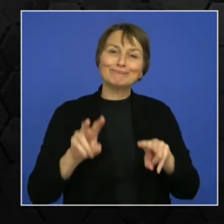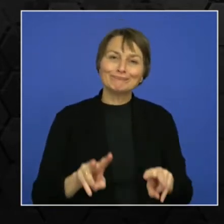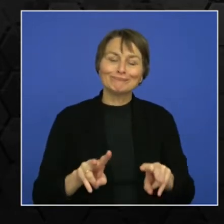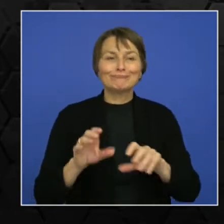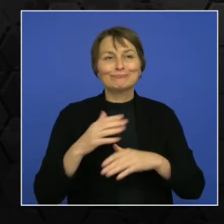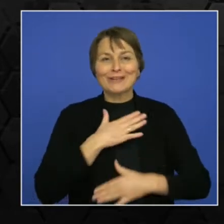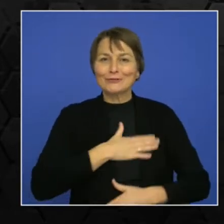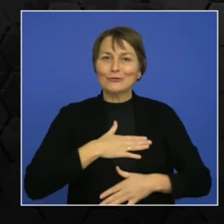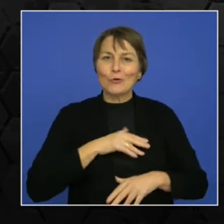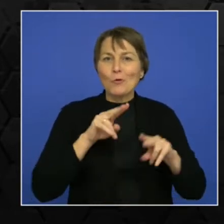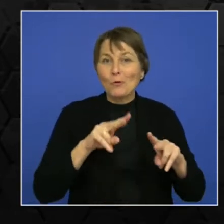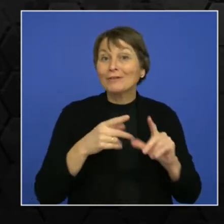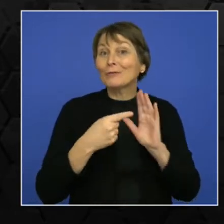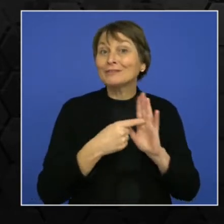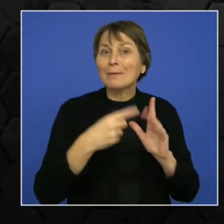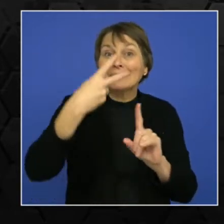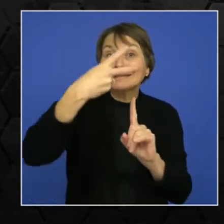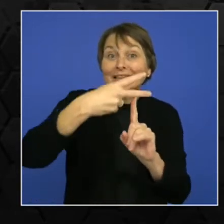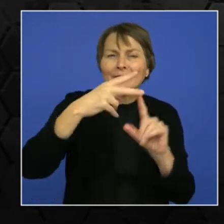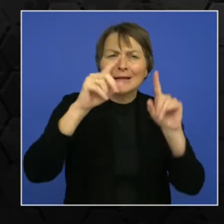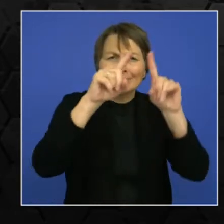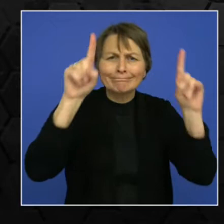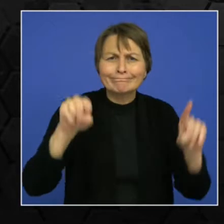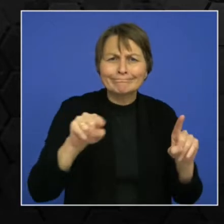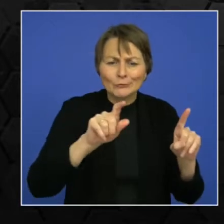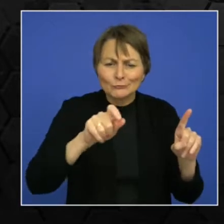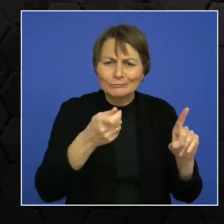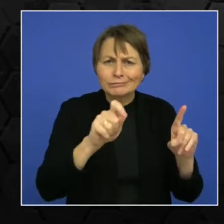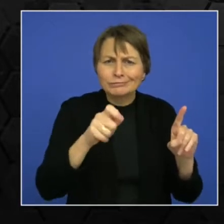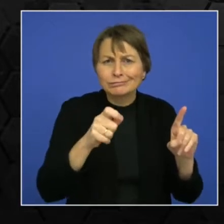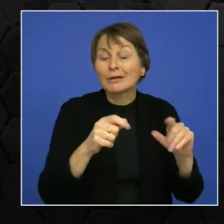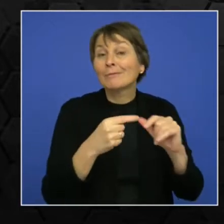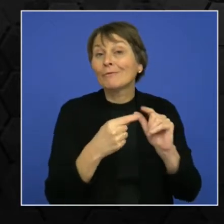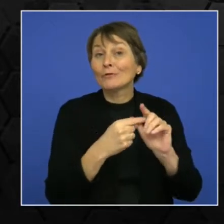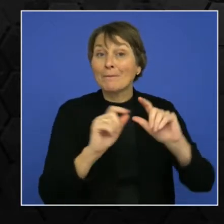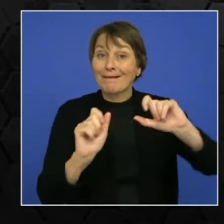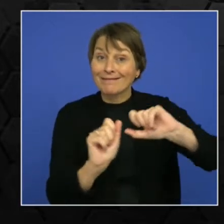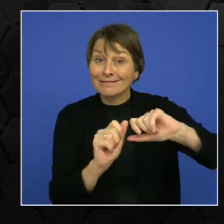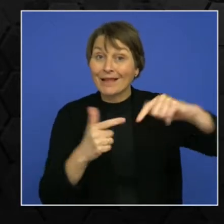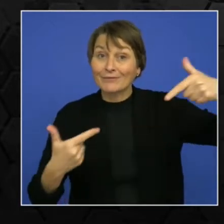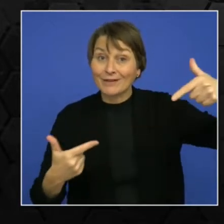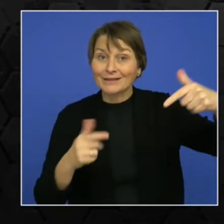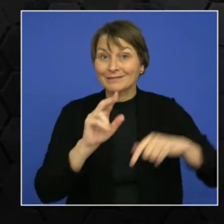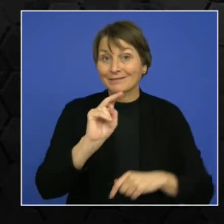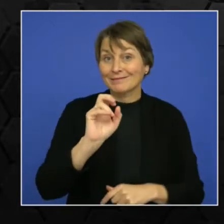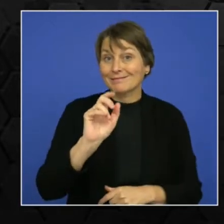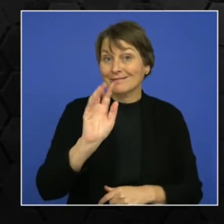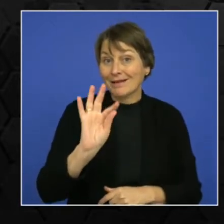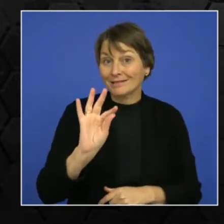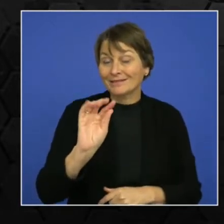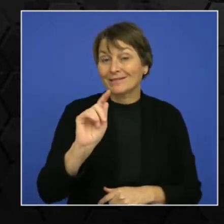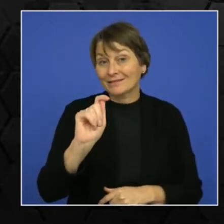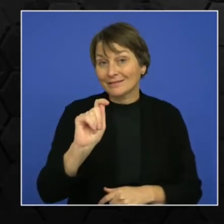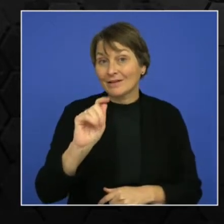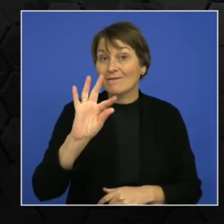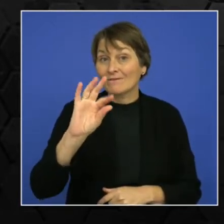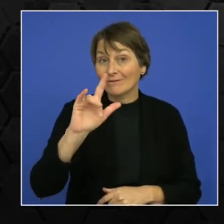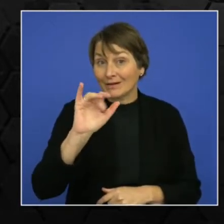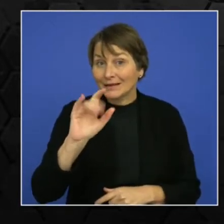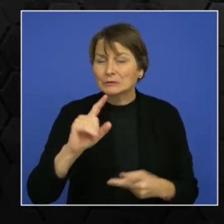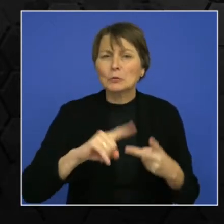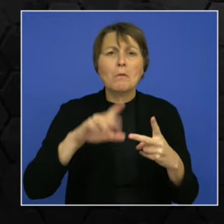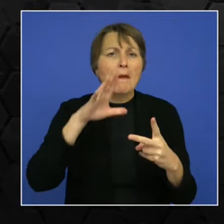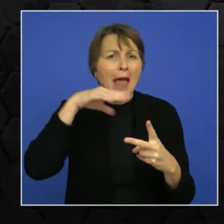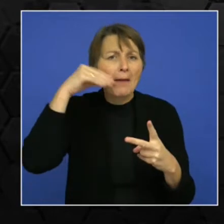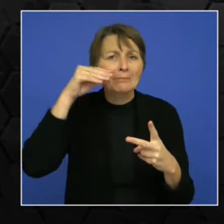TV shows that we actually get up as on Netflix and Amazon. So like there are multiple algorithms which are actually used in Netflix.